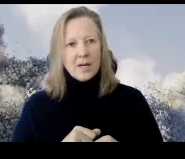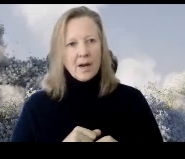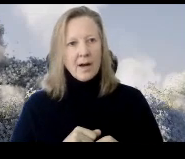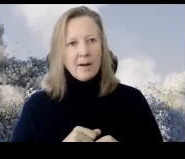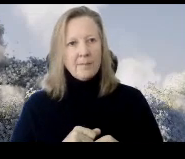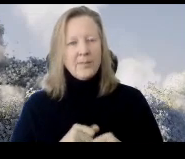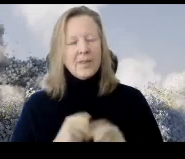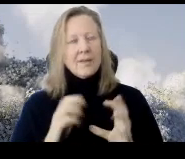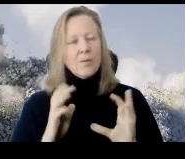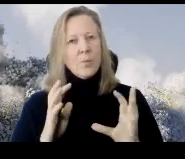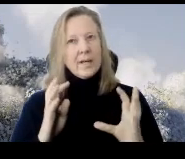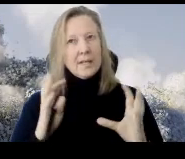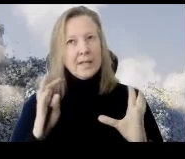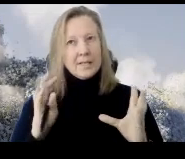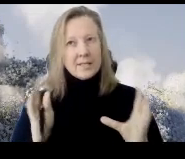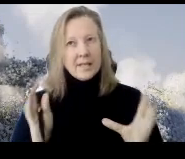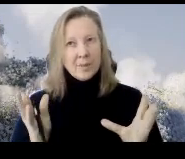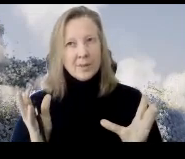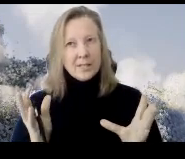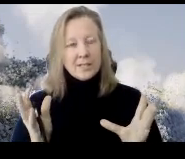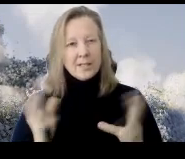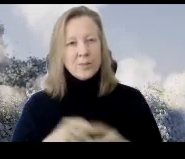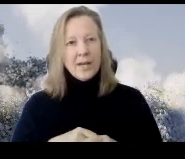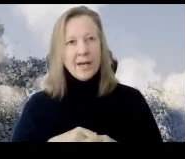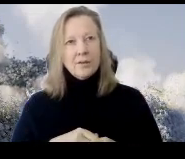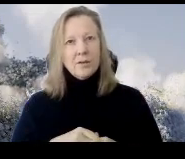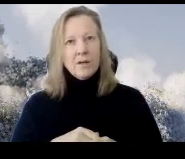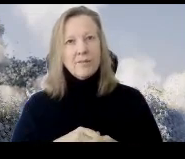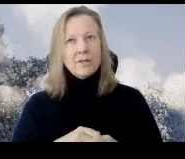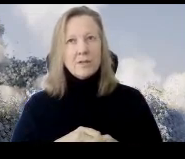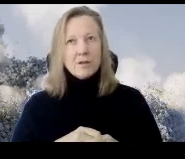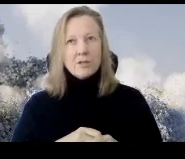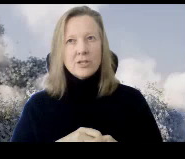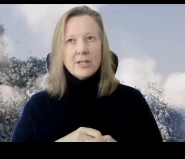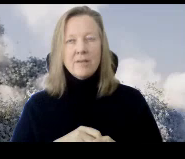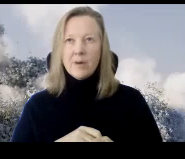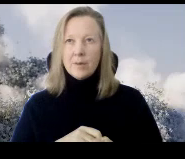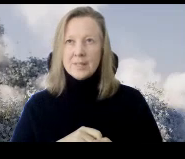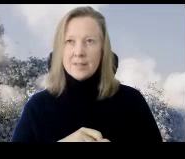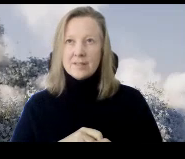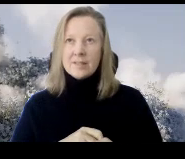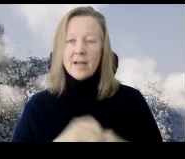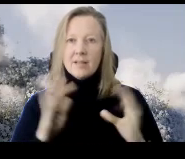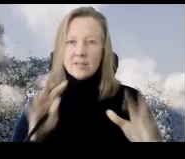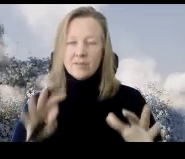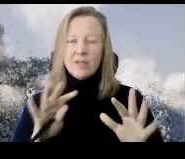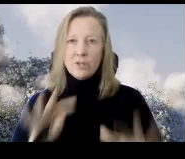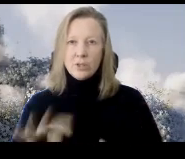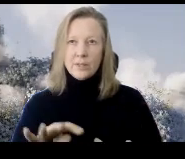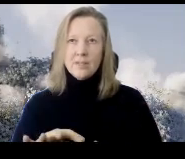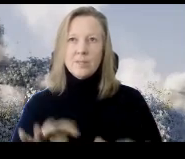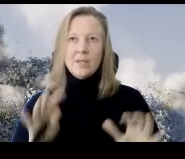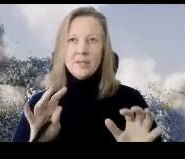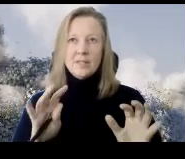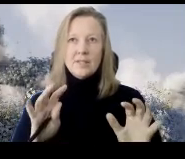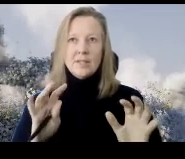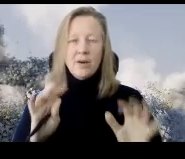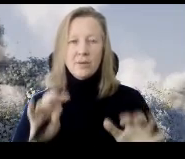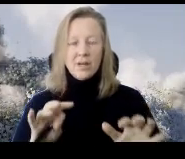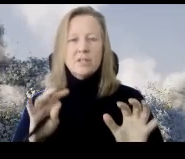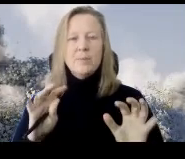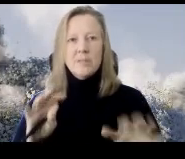popular. What I'd like to say about this is we had a lot of our doctors and pharmacists ask if they could join this